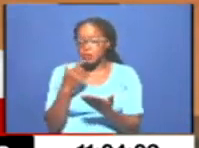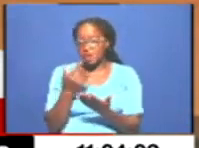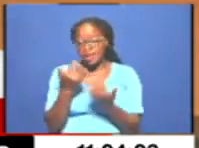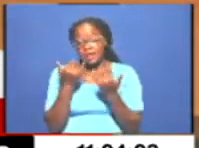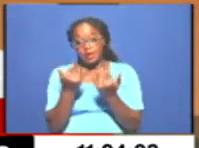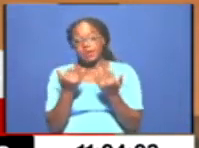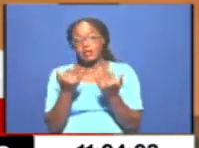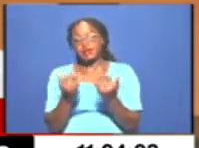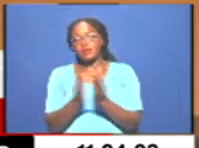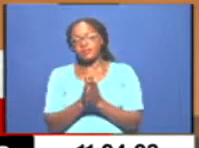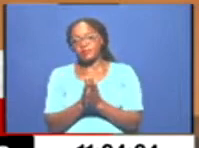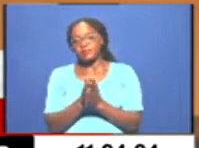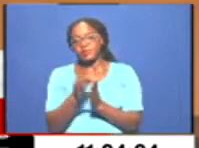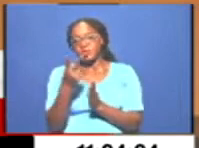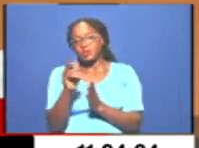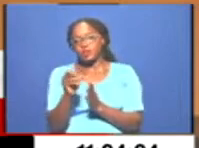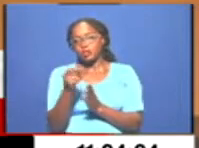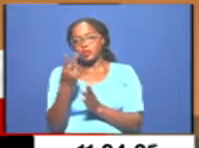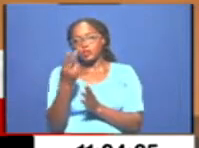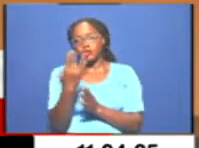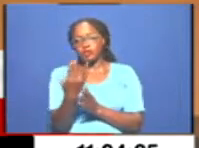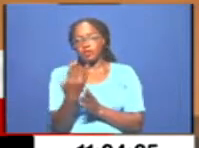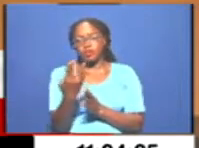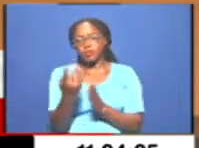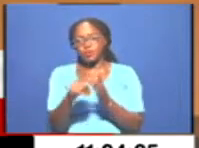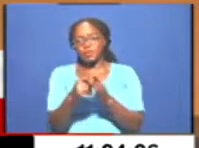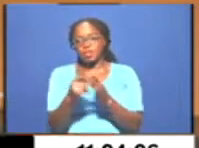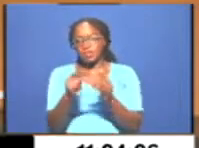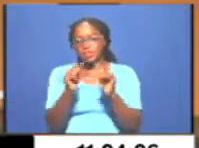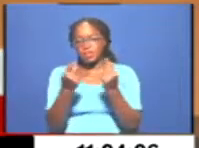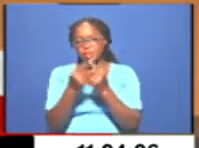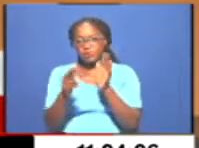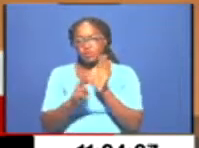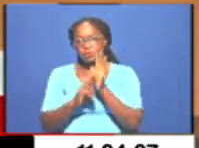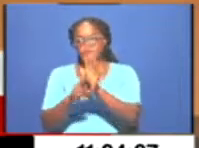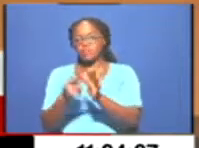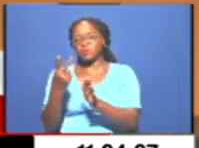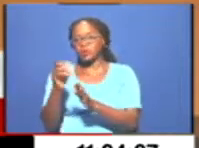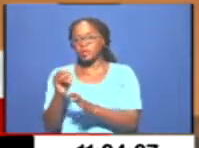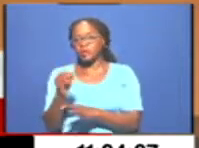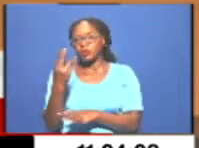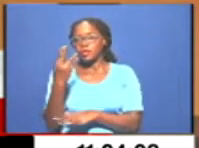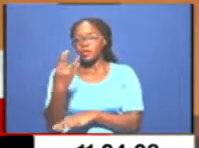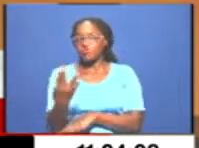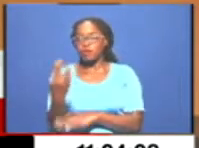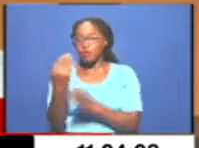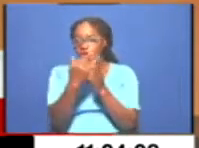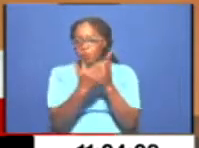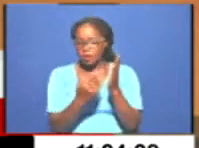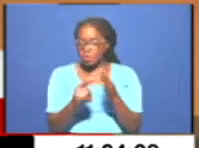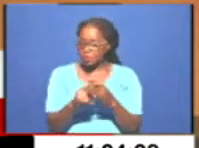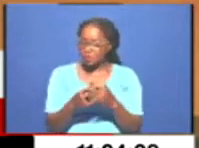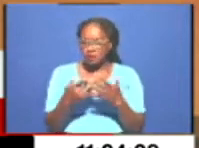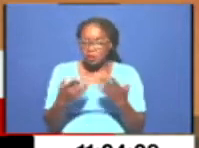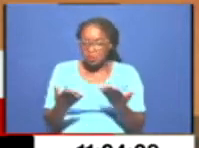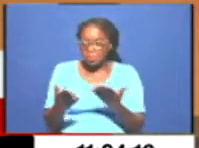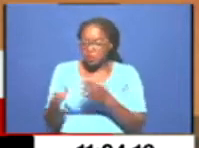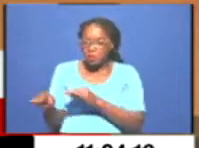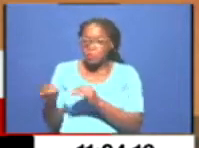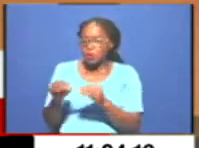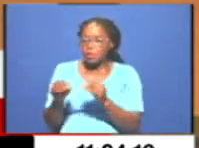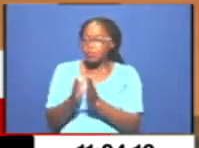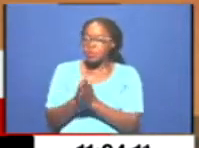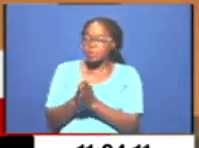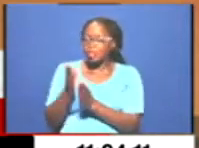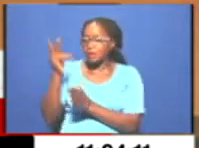are looking at 2024. Have we started putting the team which will represent us in 2024 as they start a program, or do we need to put a larger